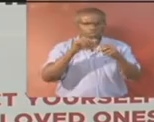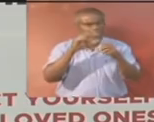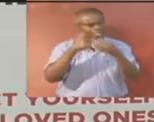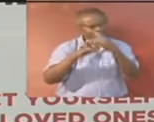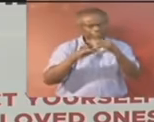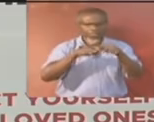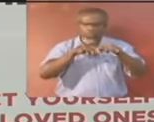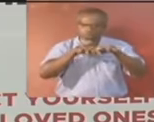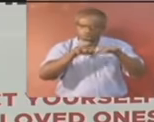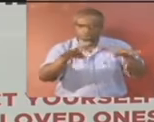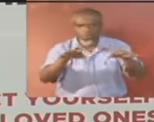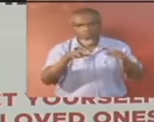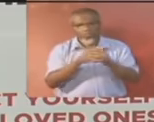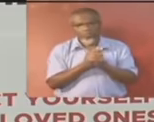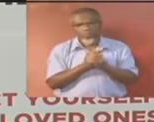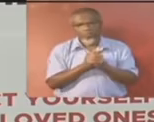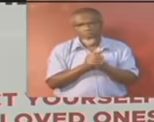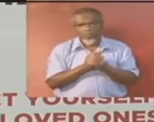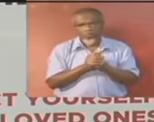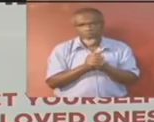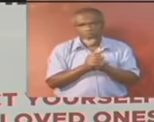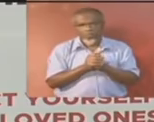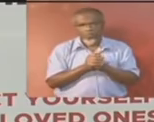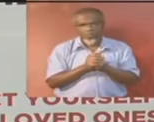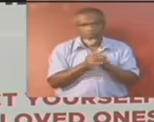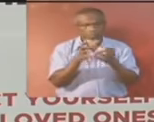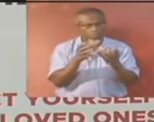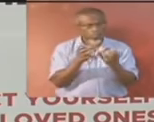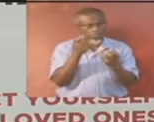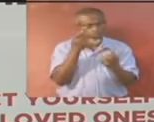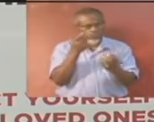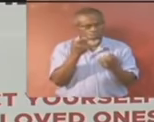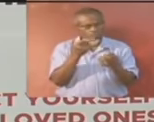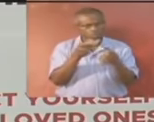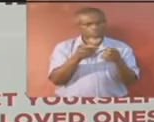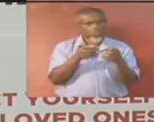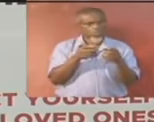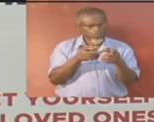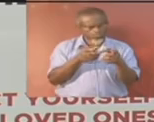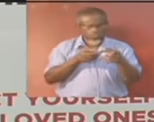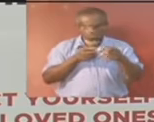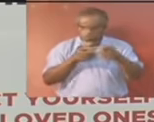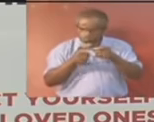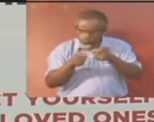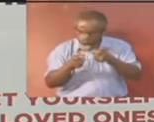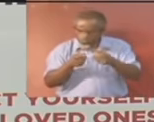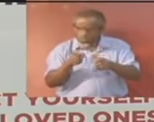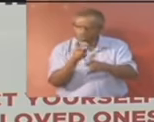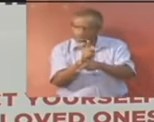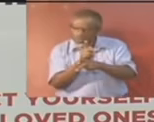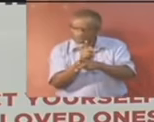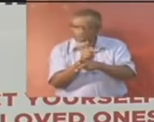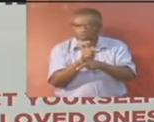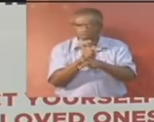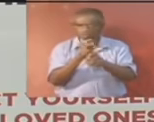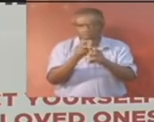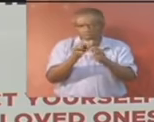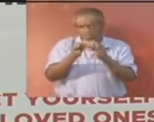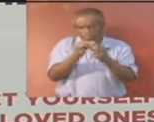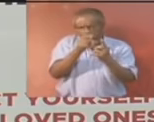extended across to the management and treatment of primary contacts. If you are a primary contact,